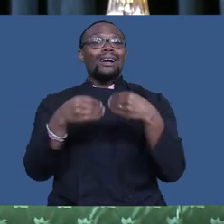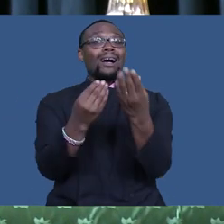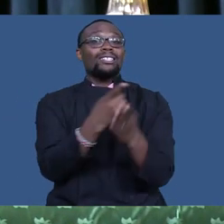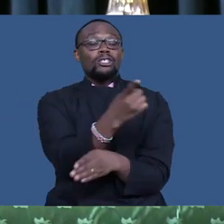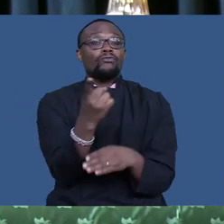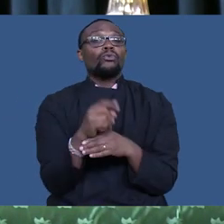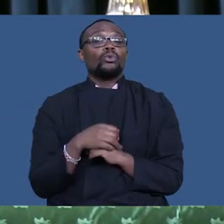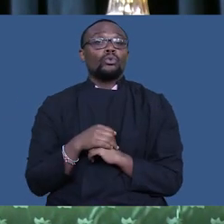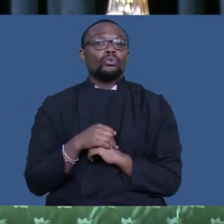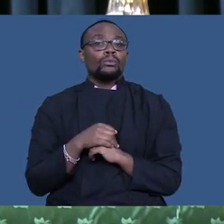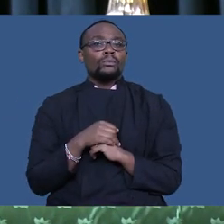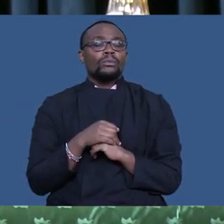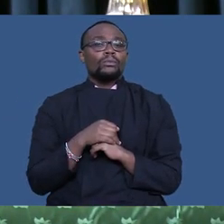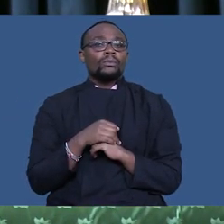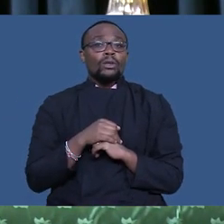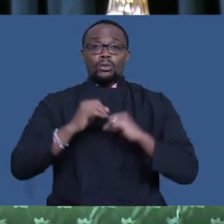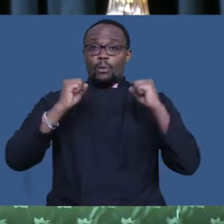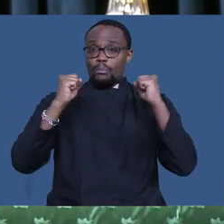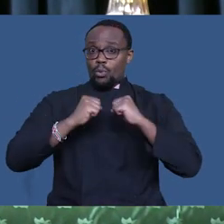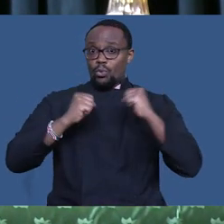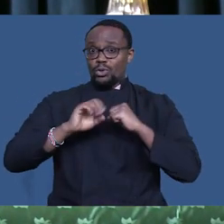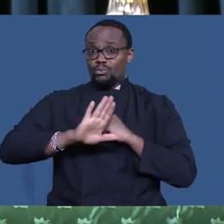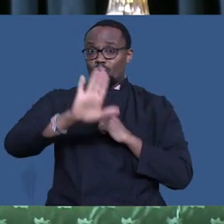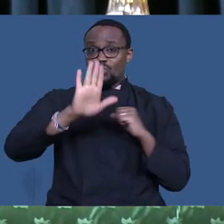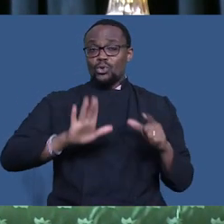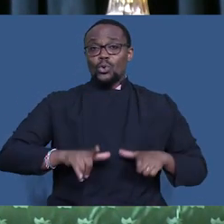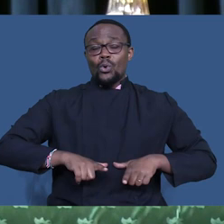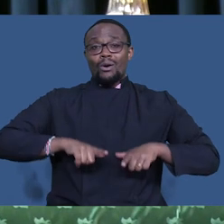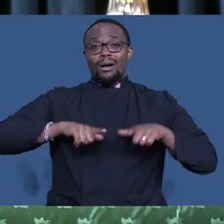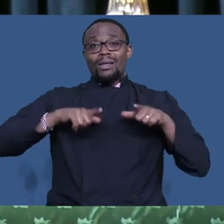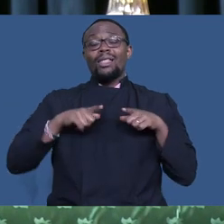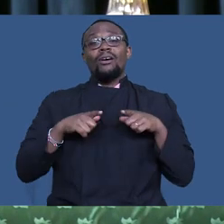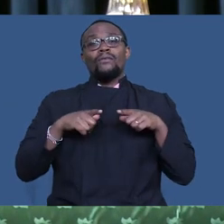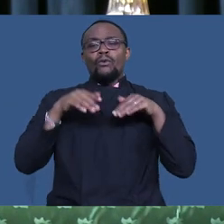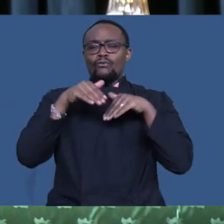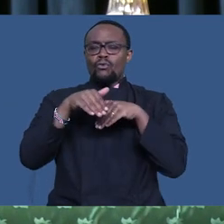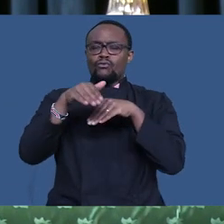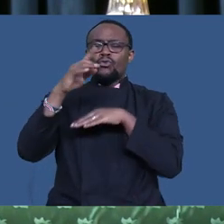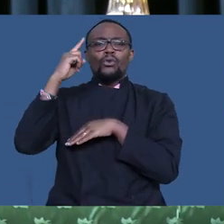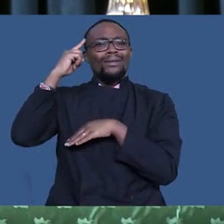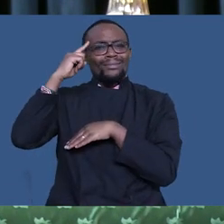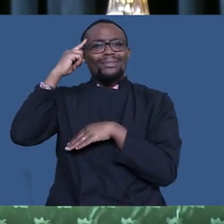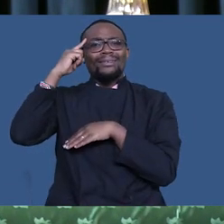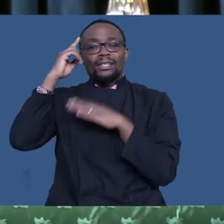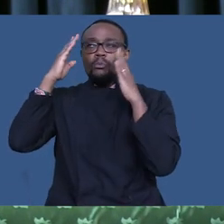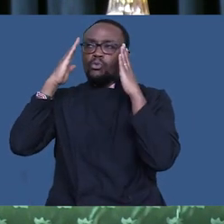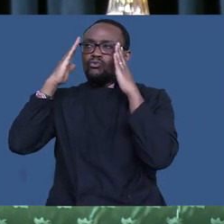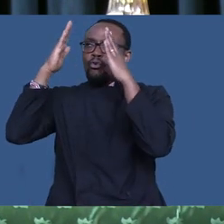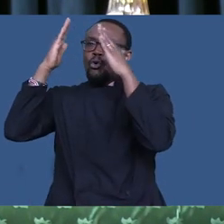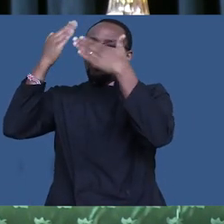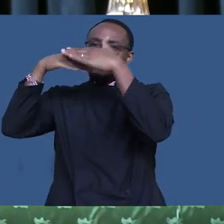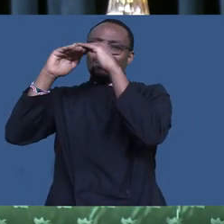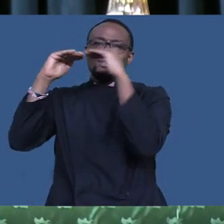you is that you will live in light of eternity. You